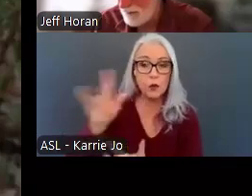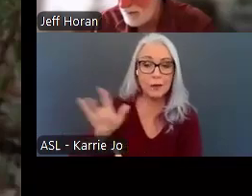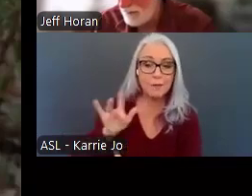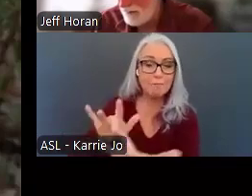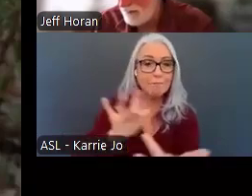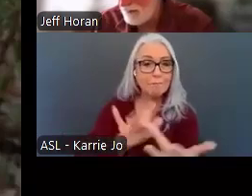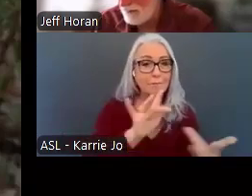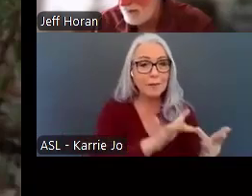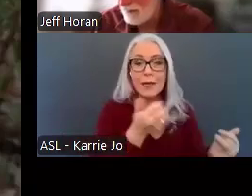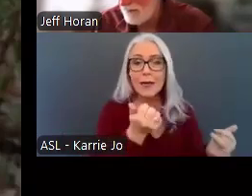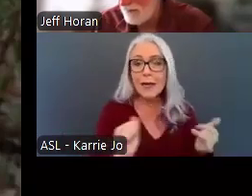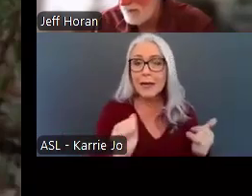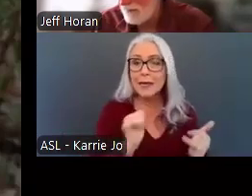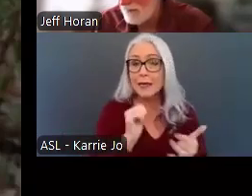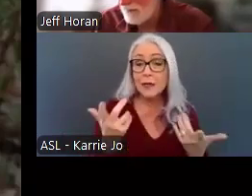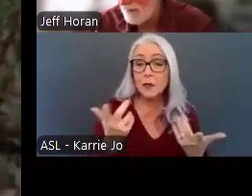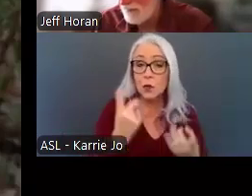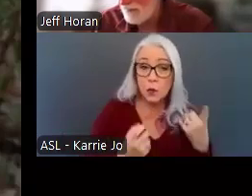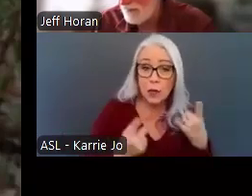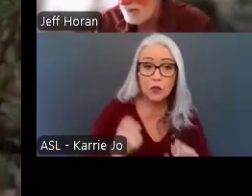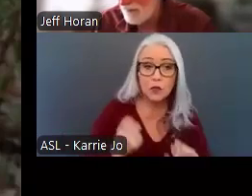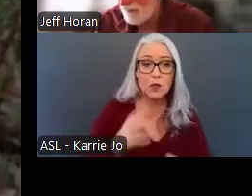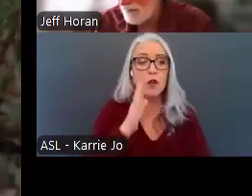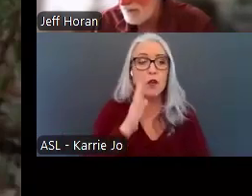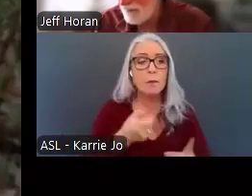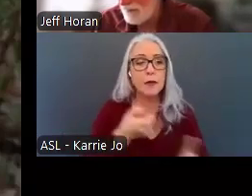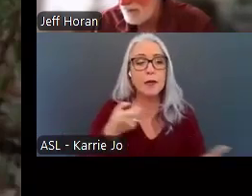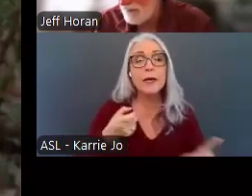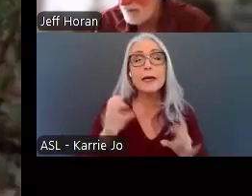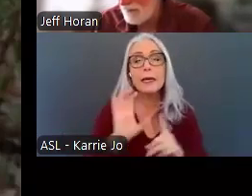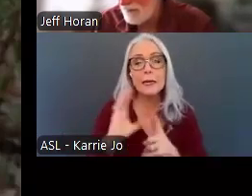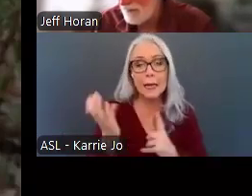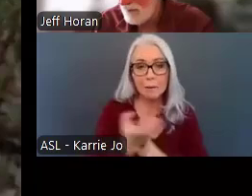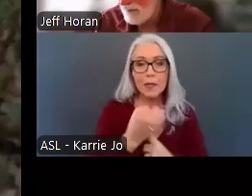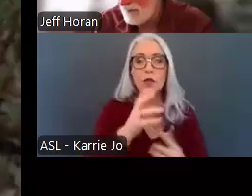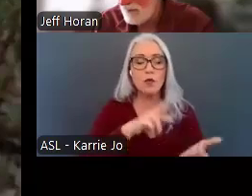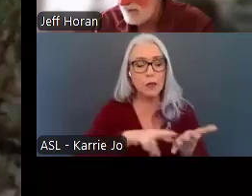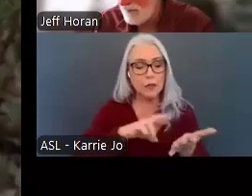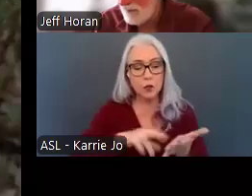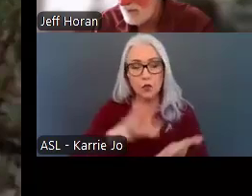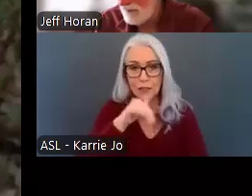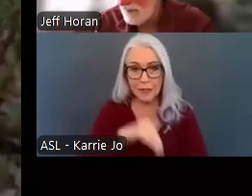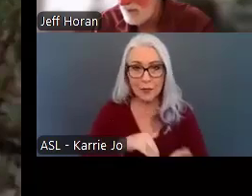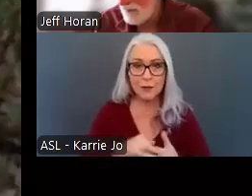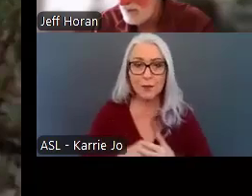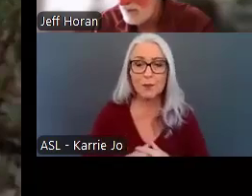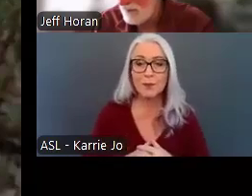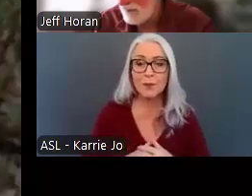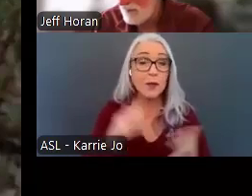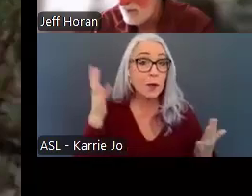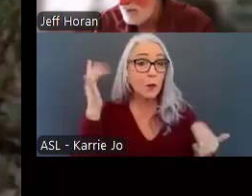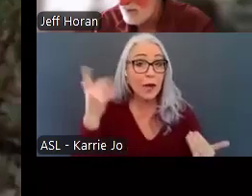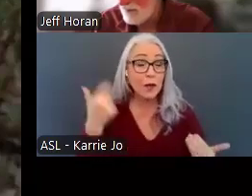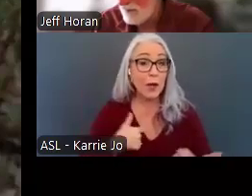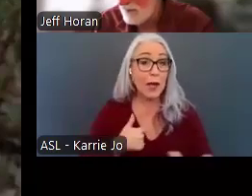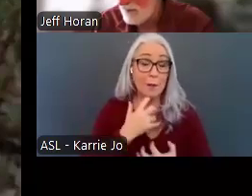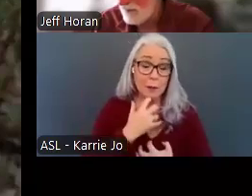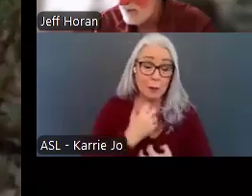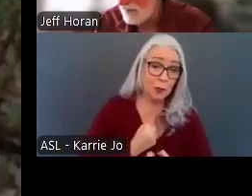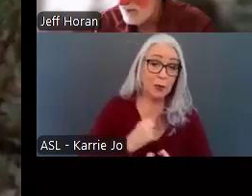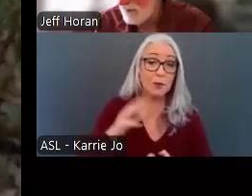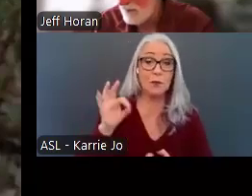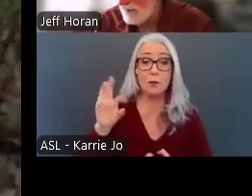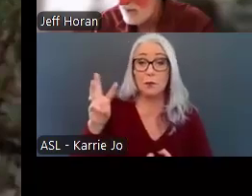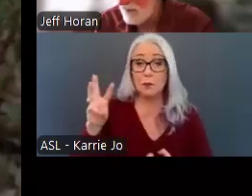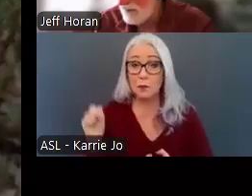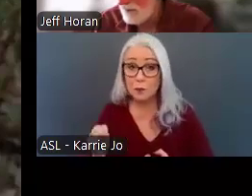Adaptation Science Center more. But I just wanted to start basically with why I care about fish and wildlife. We are a diverse group of people